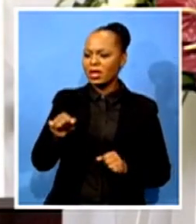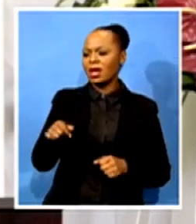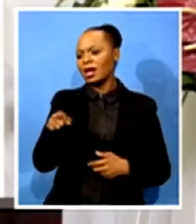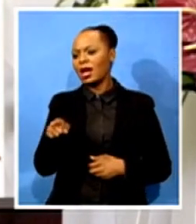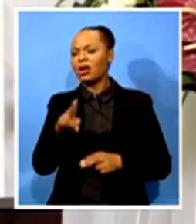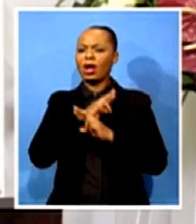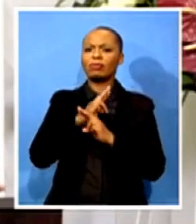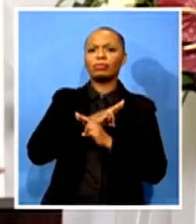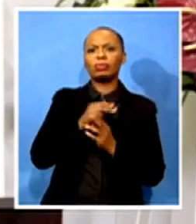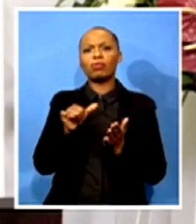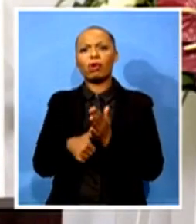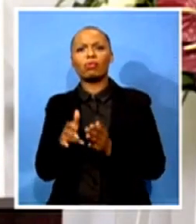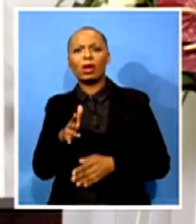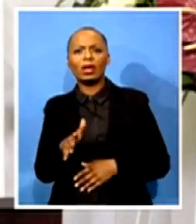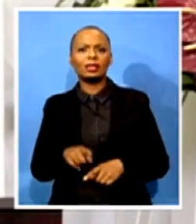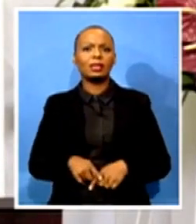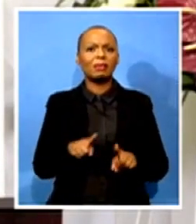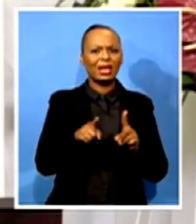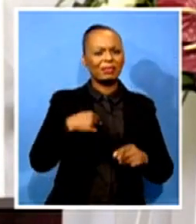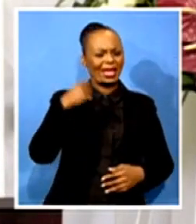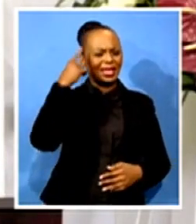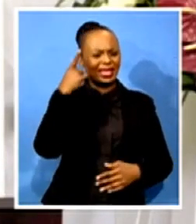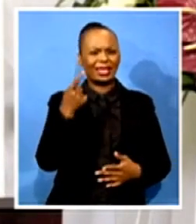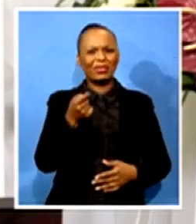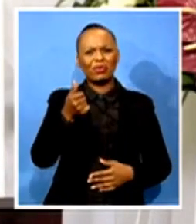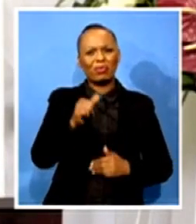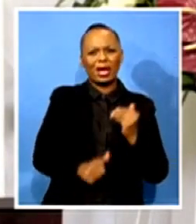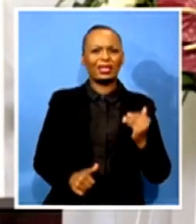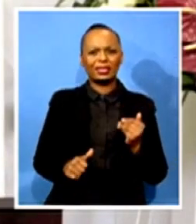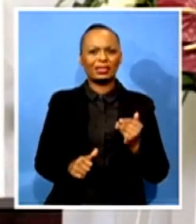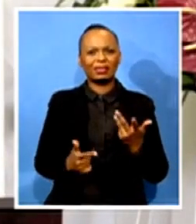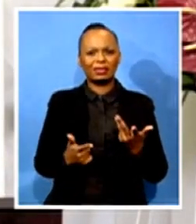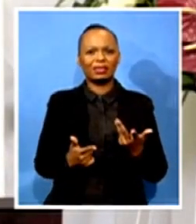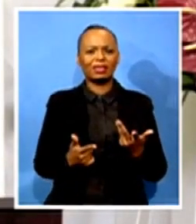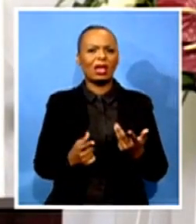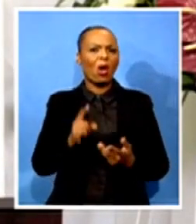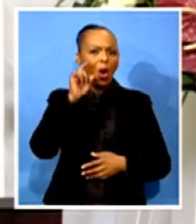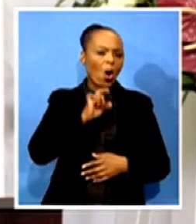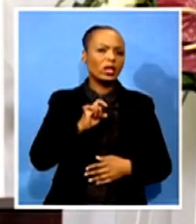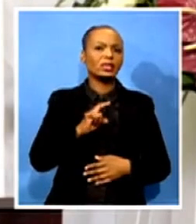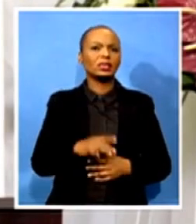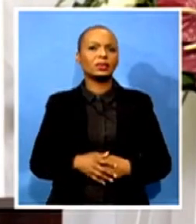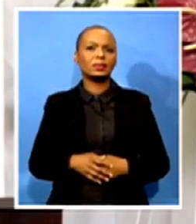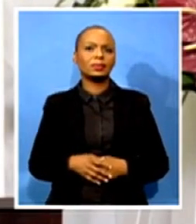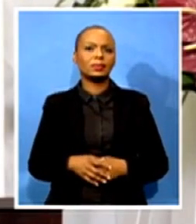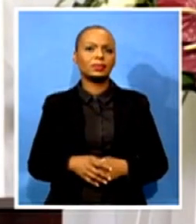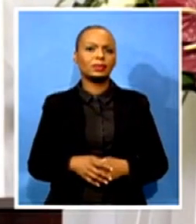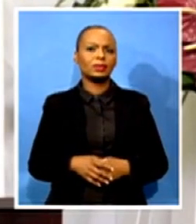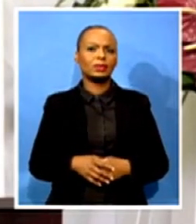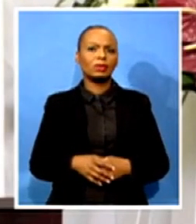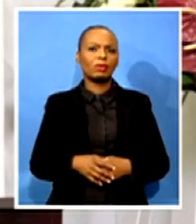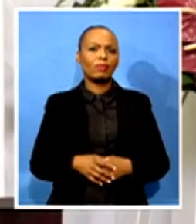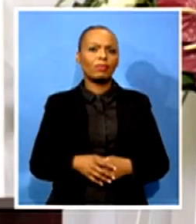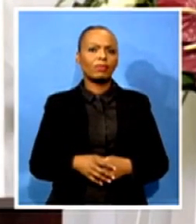was few months old. I was between making a family in Limusha Fute